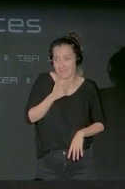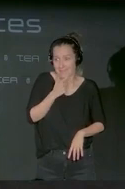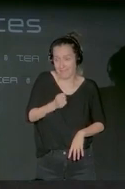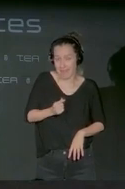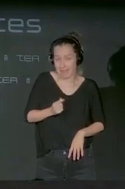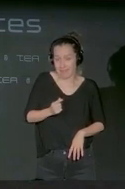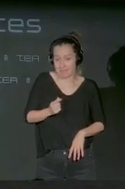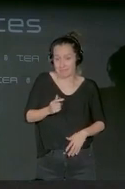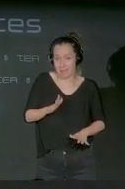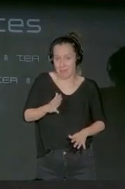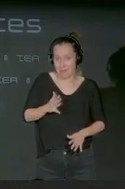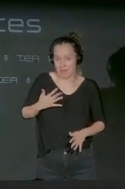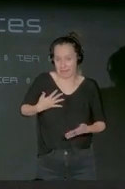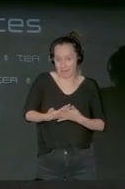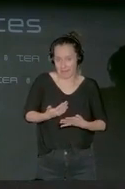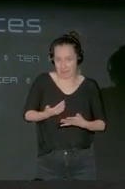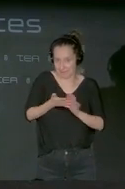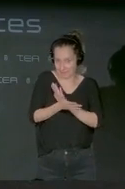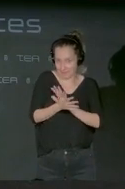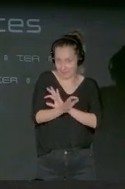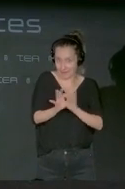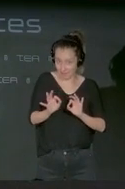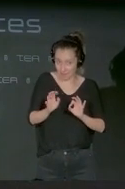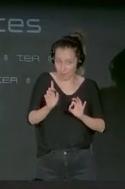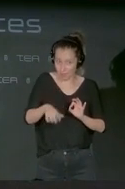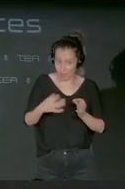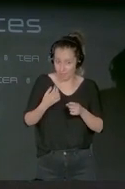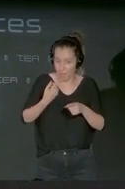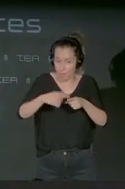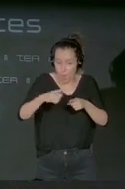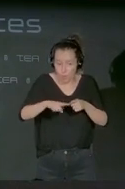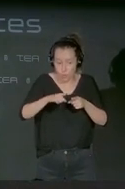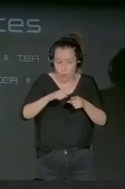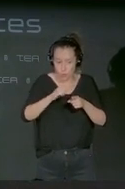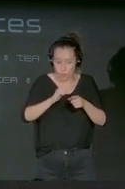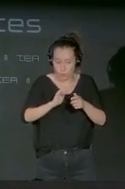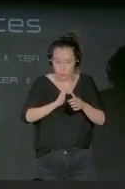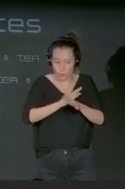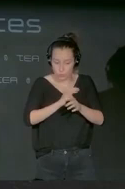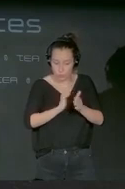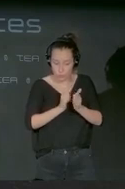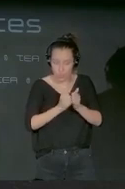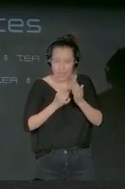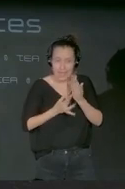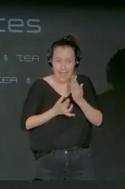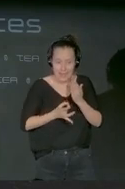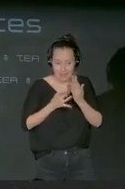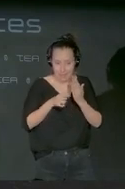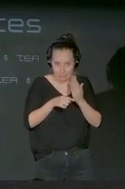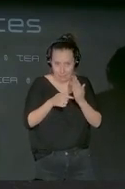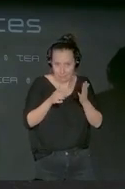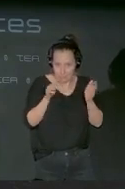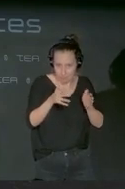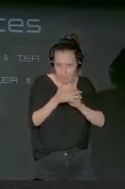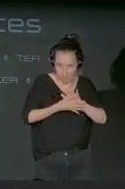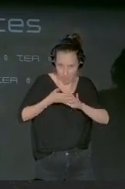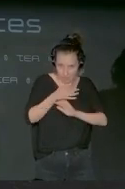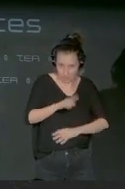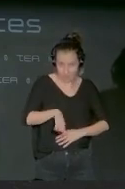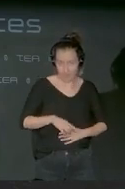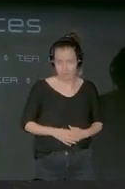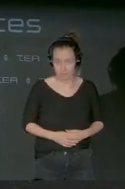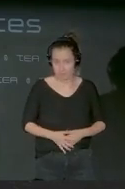now easily recognizable to outsiders, to people that don't play games, as an